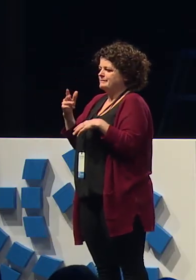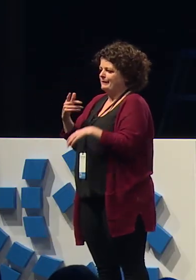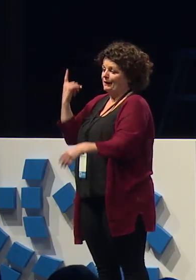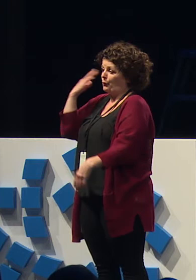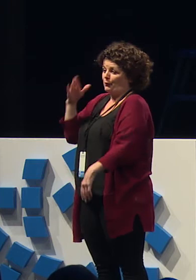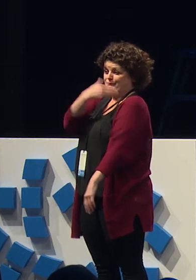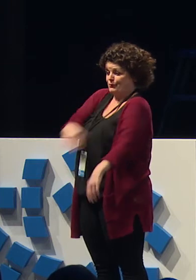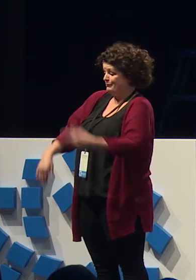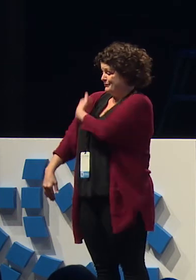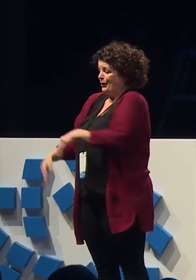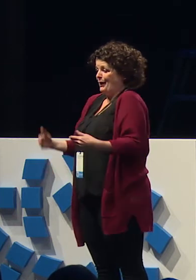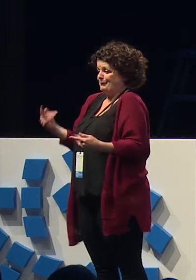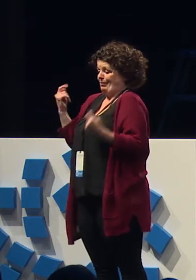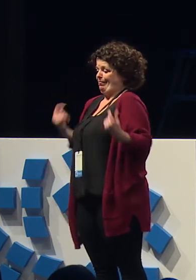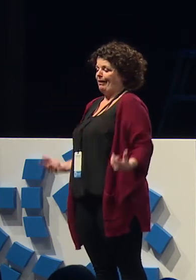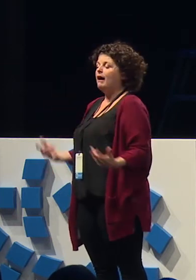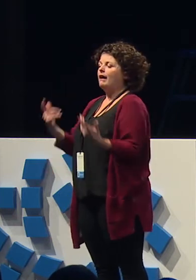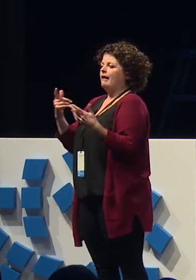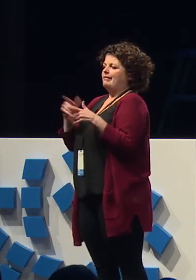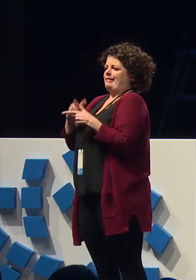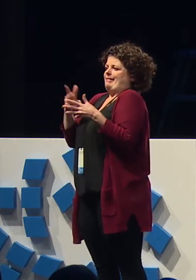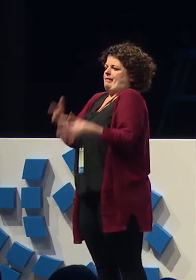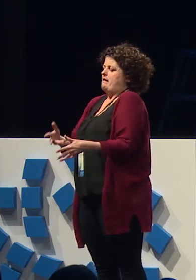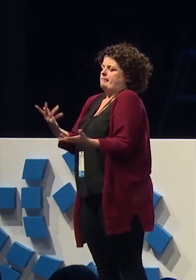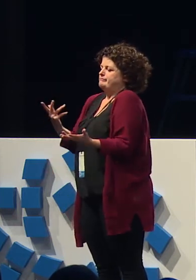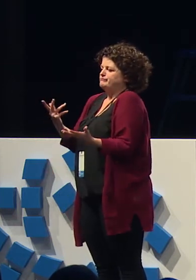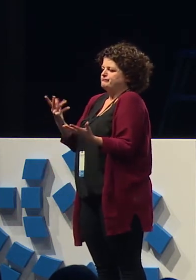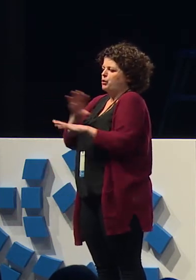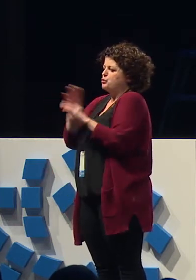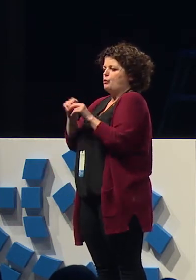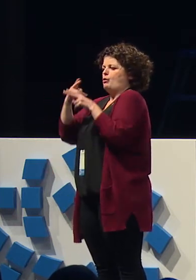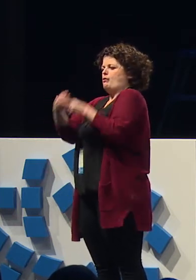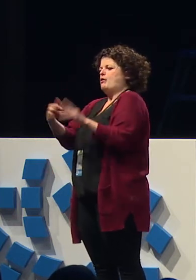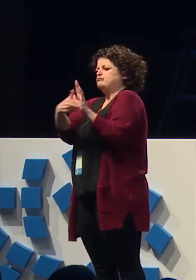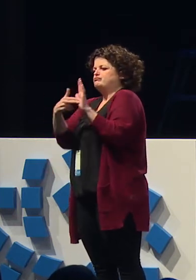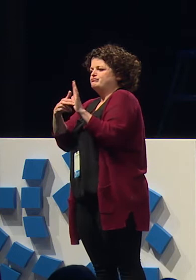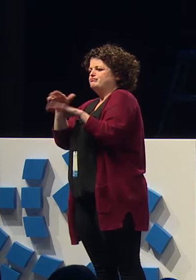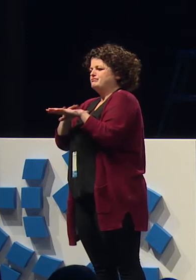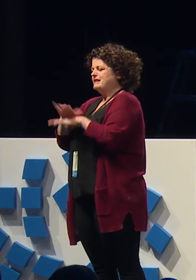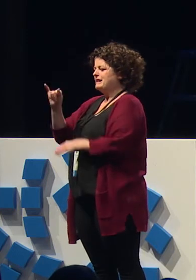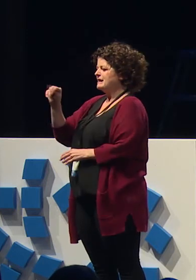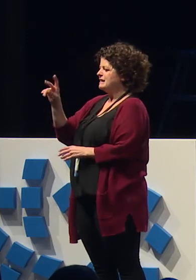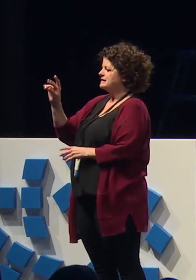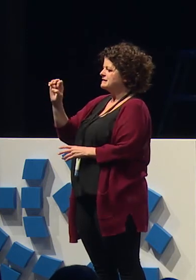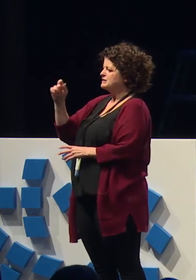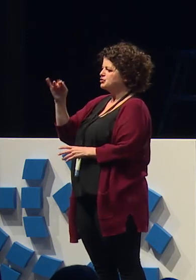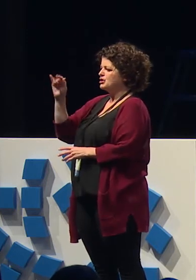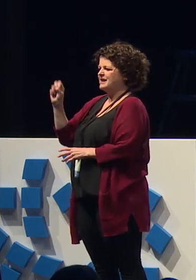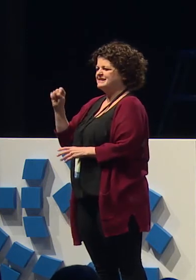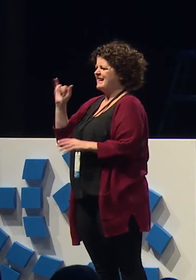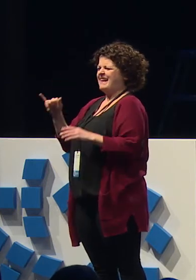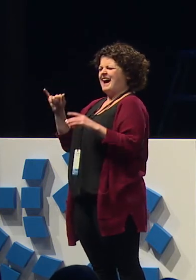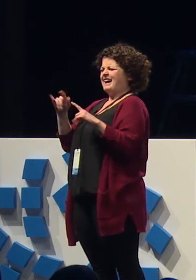arm or something like that, then you're no longer indigenous, which is like directly oppositional to the goal of having